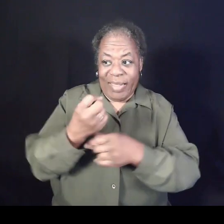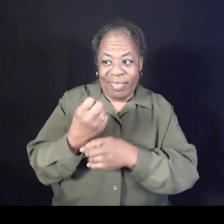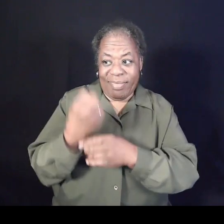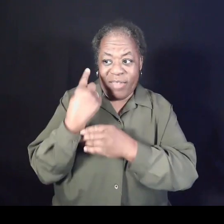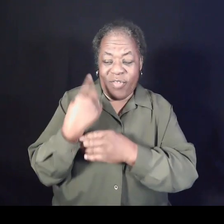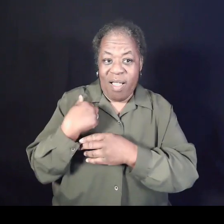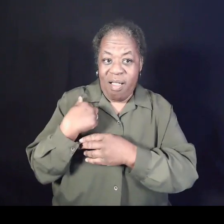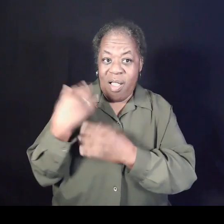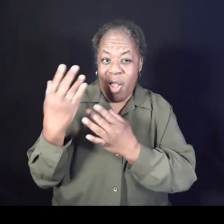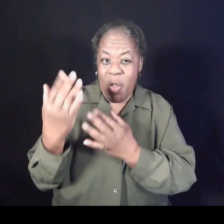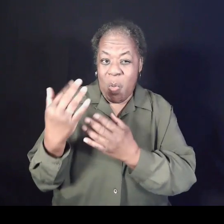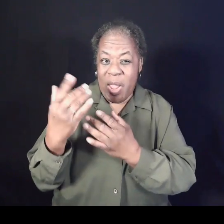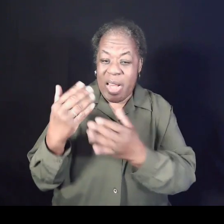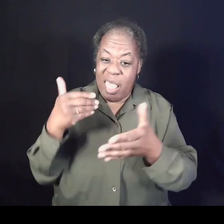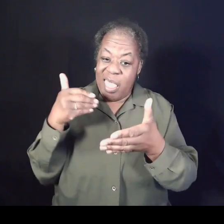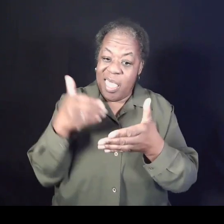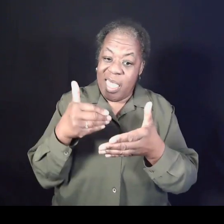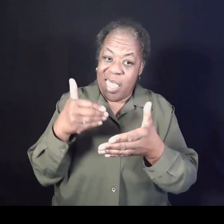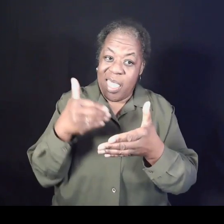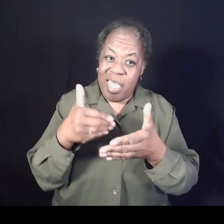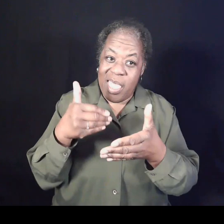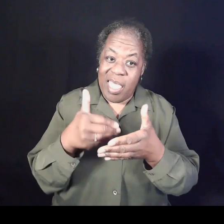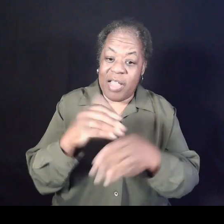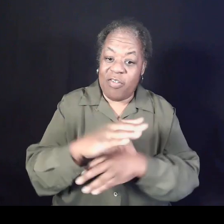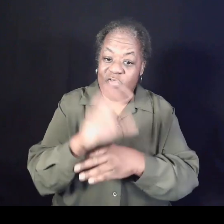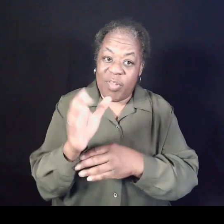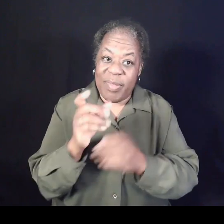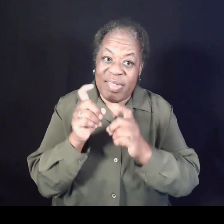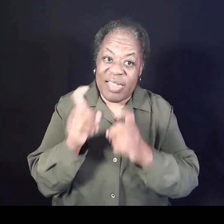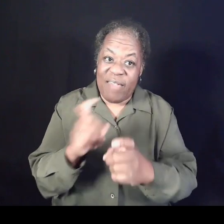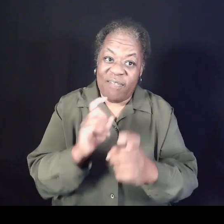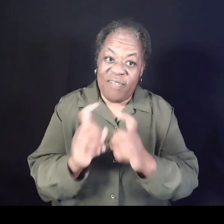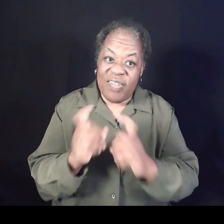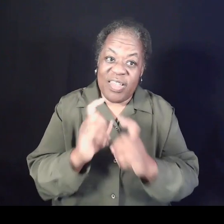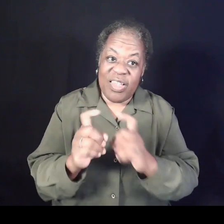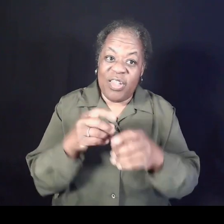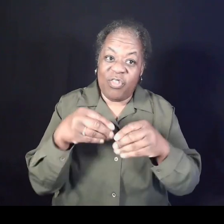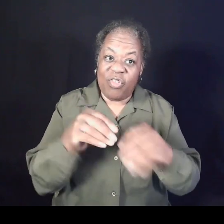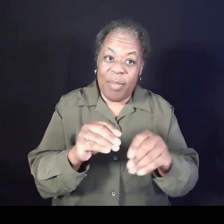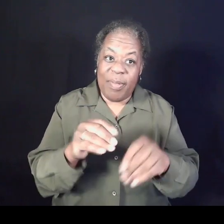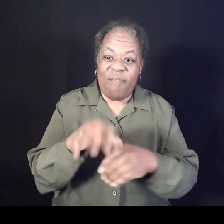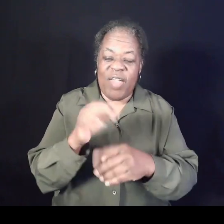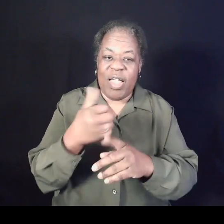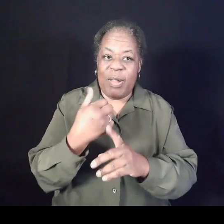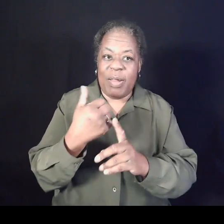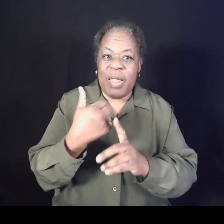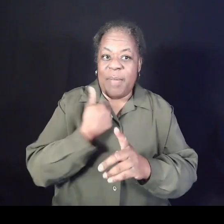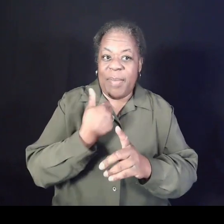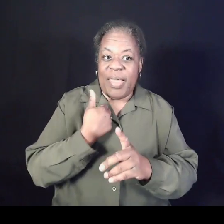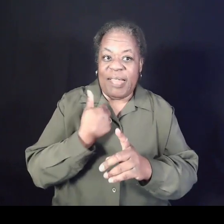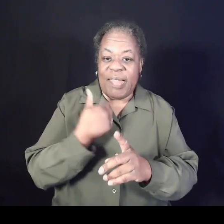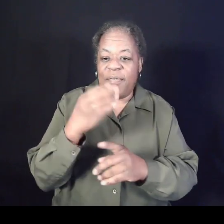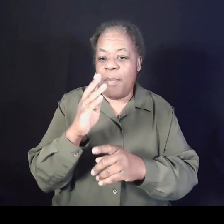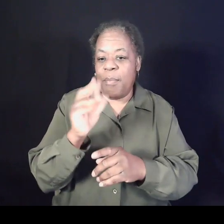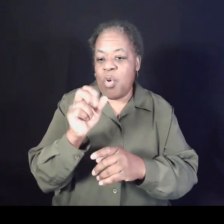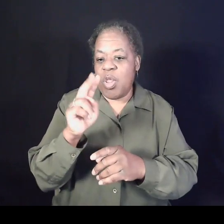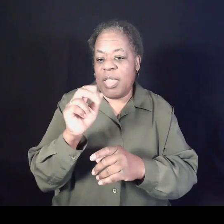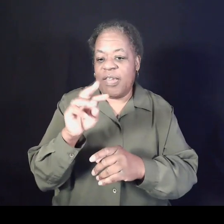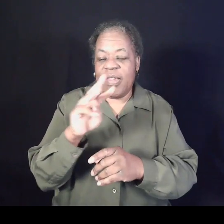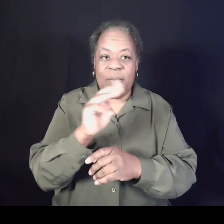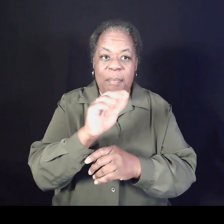waited really late to get some gifts, and I found myself in the Burlington Mall the day before Christmas,